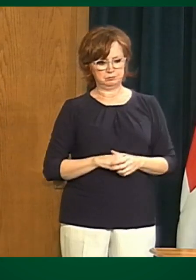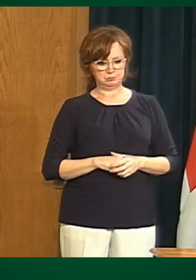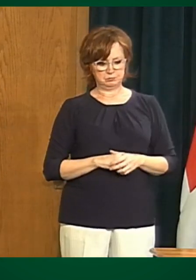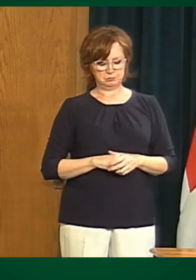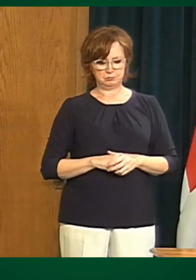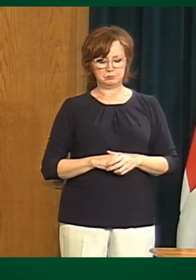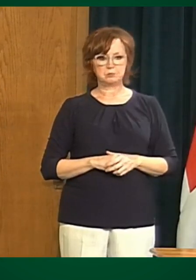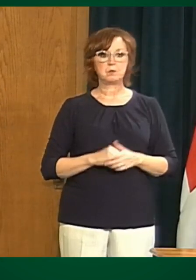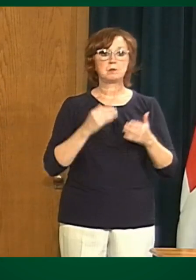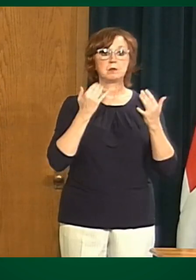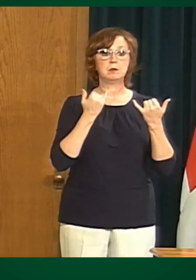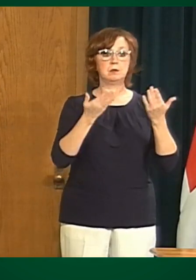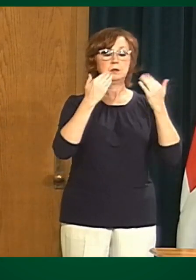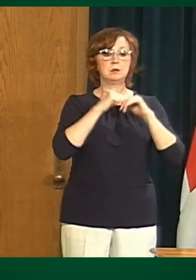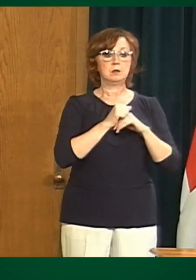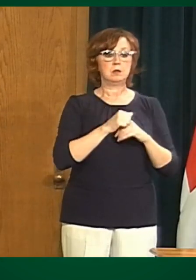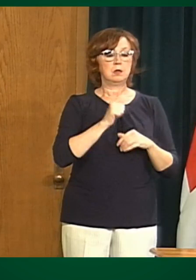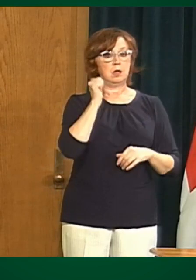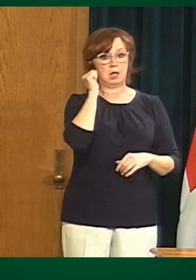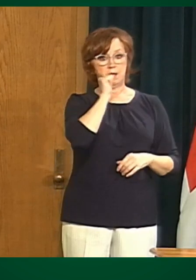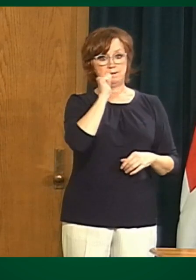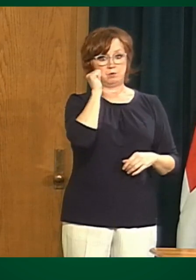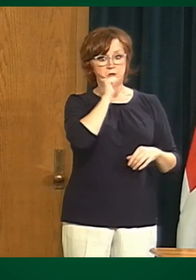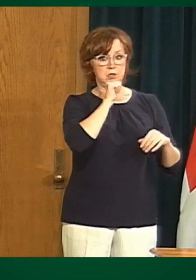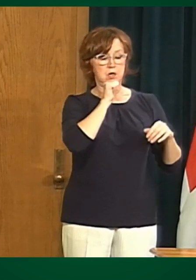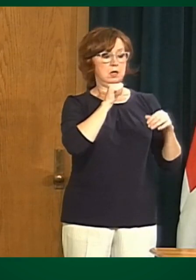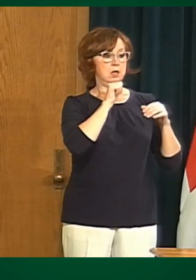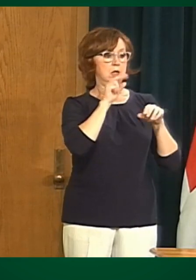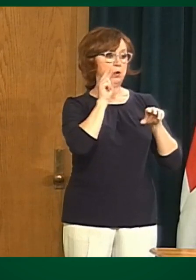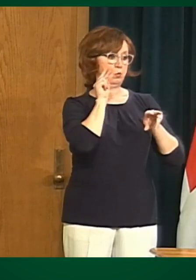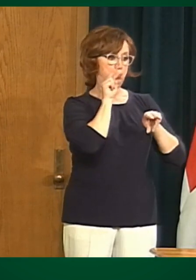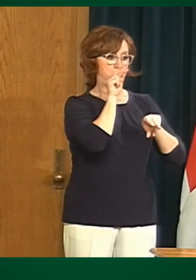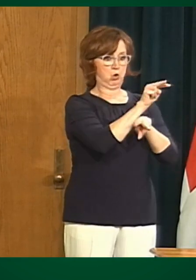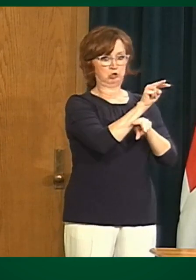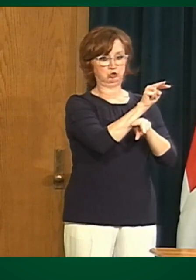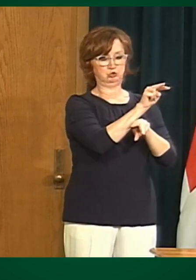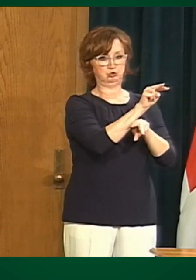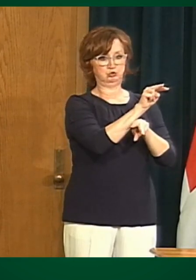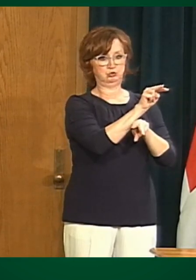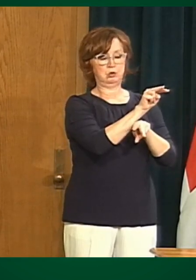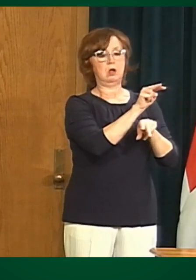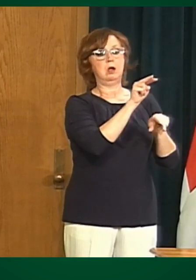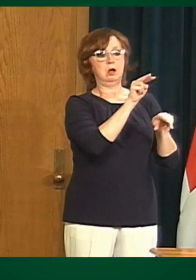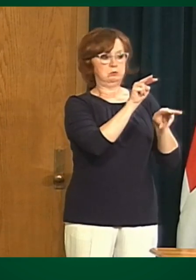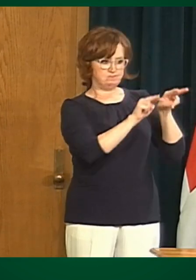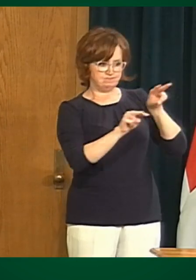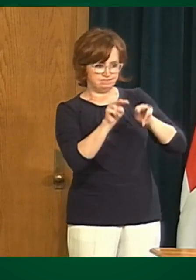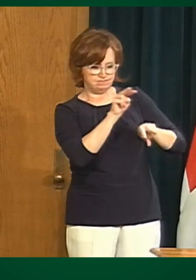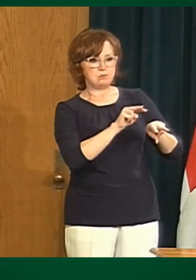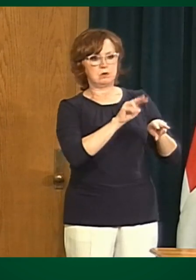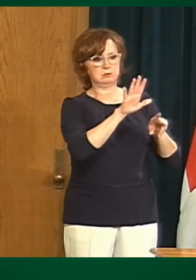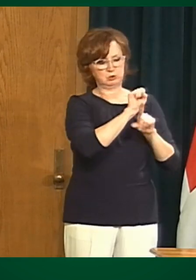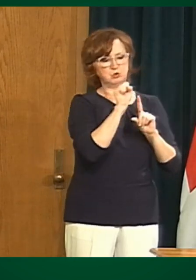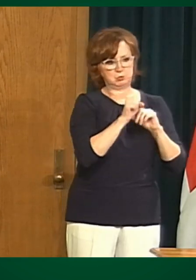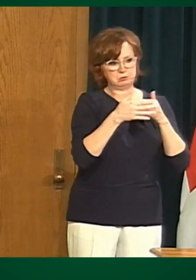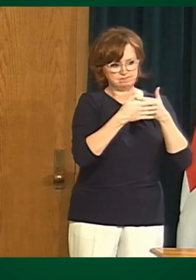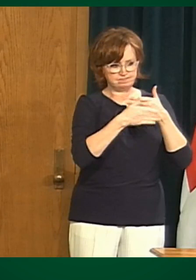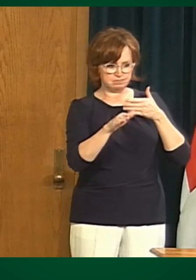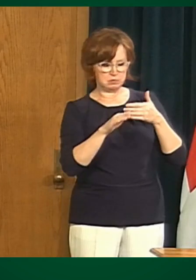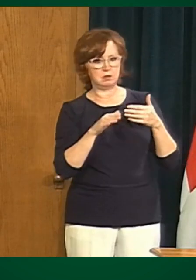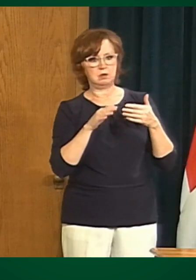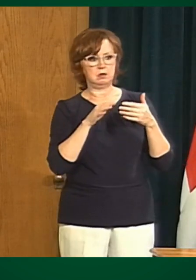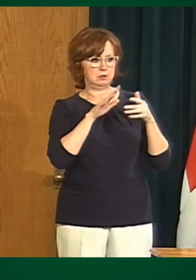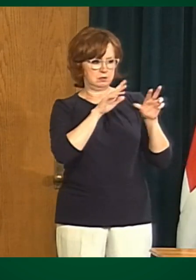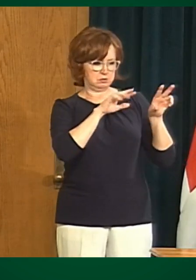Daily monitoring of the situation and adjusting as we go is